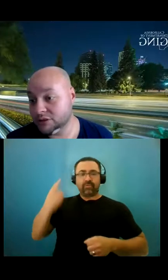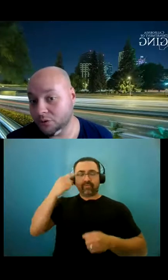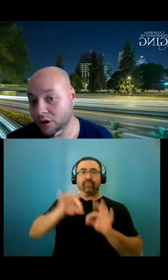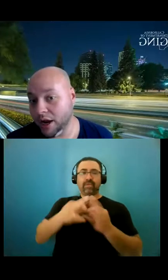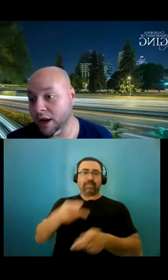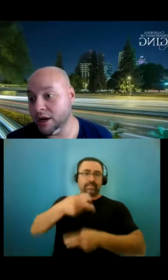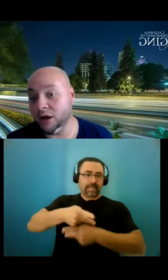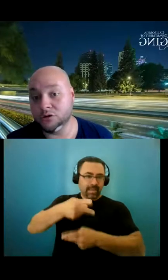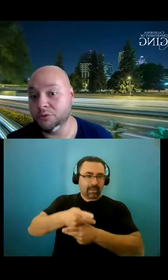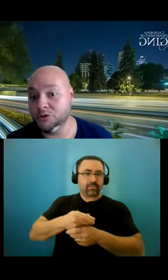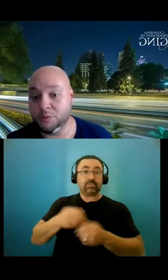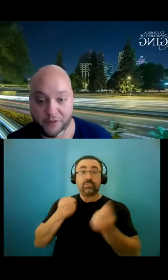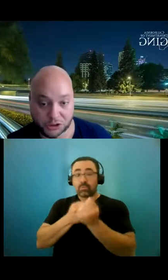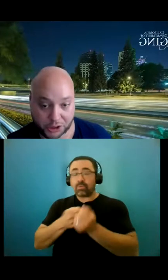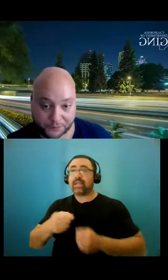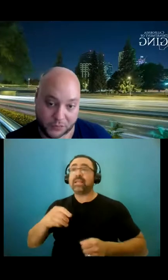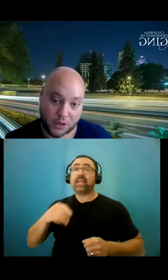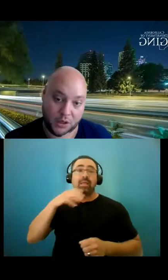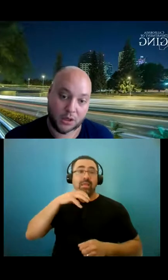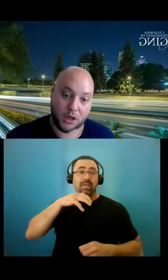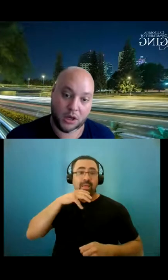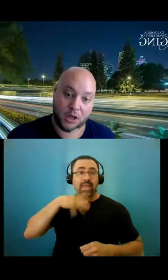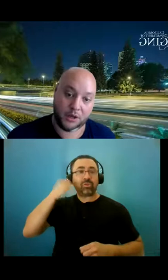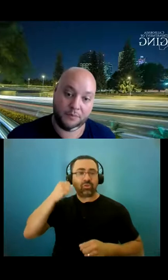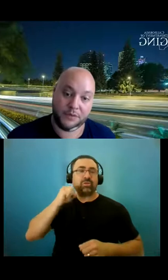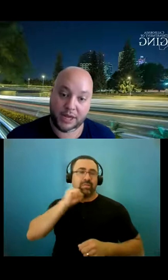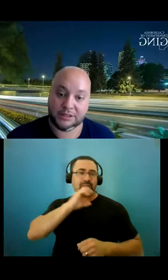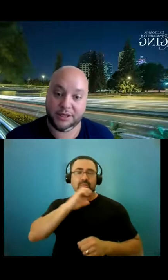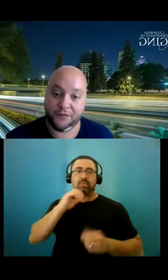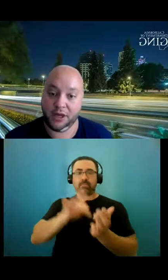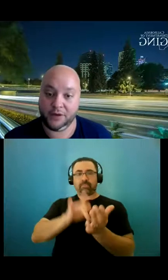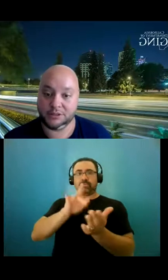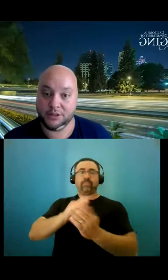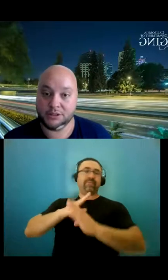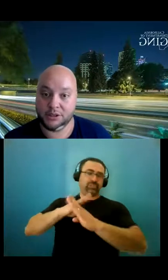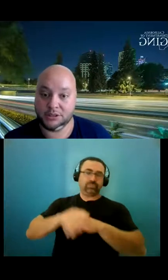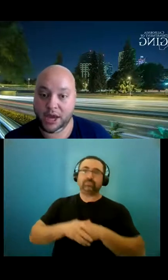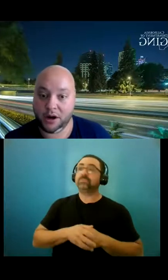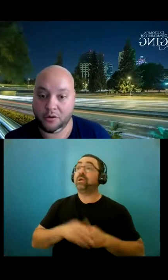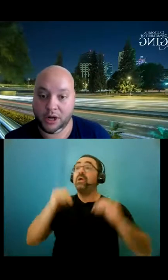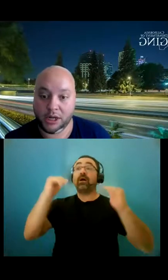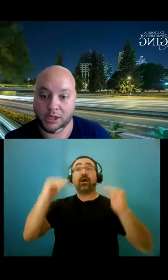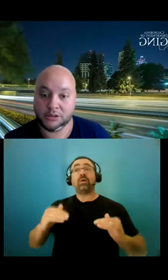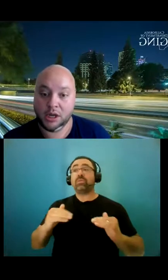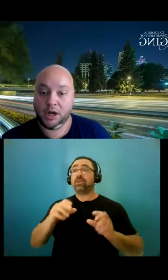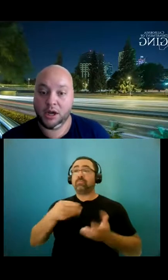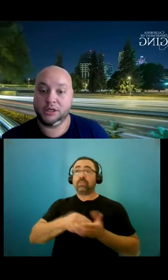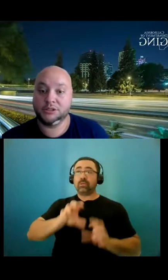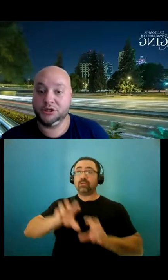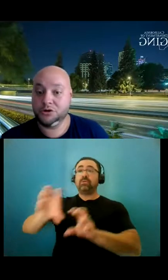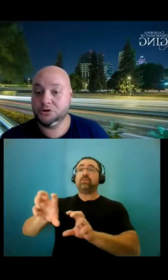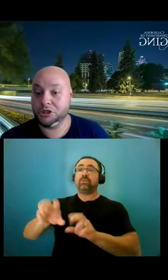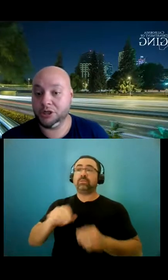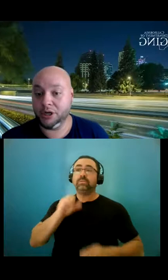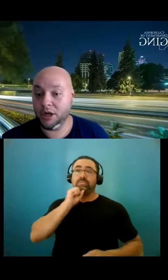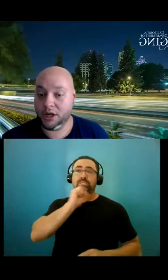caregiving support and elder abuse prevention. The next significant investment in this category is